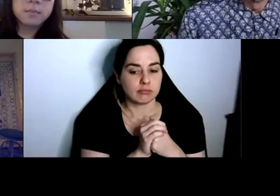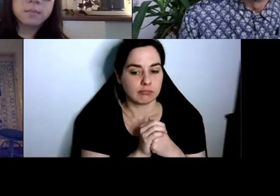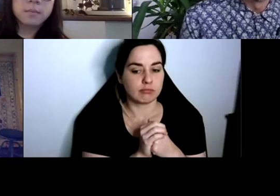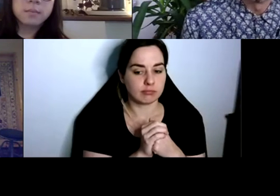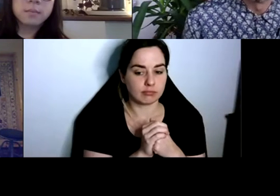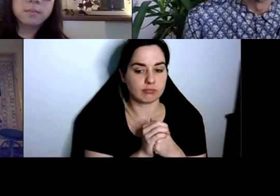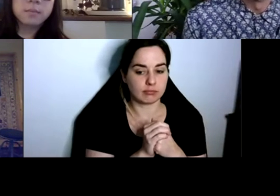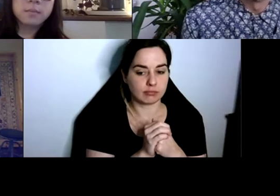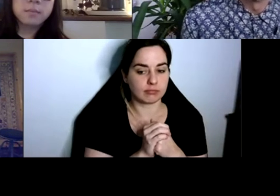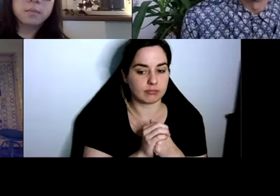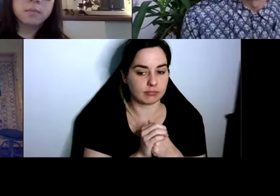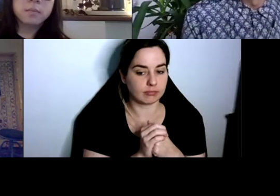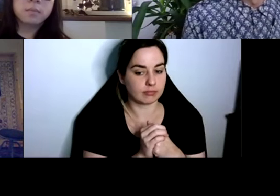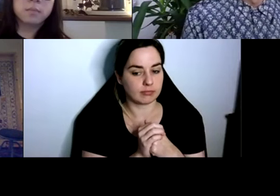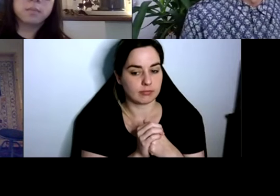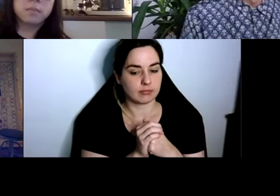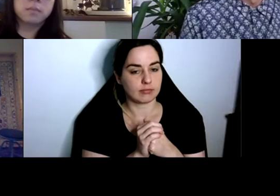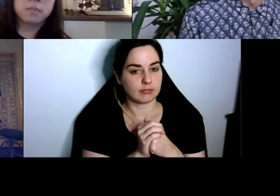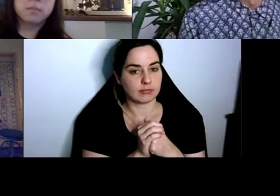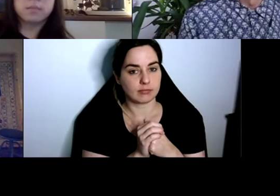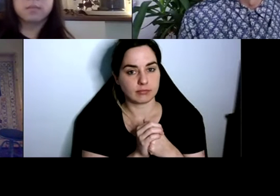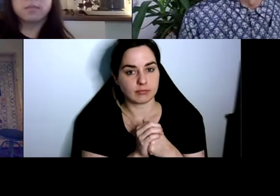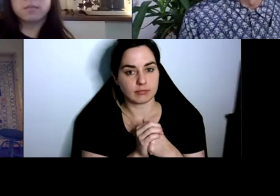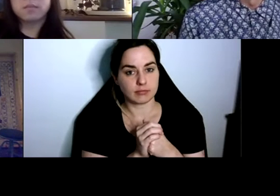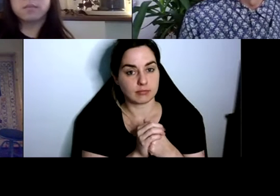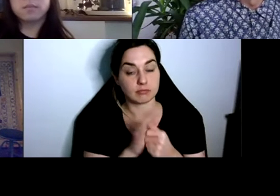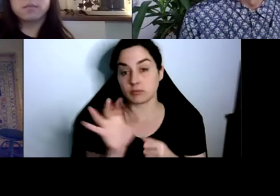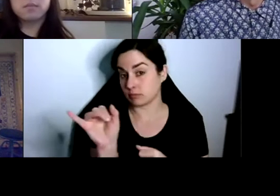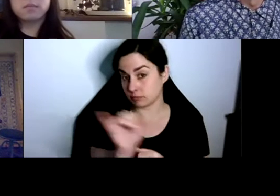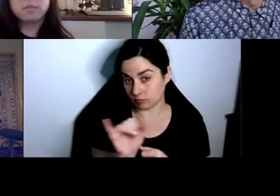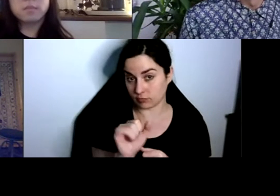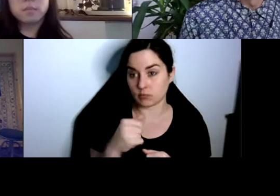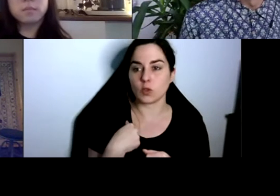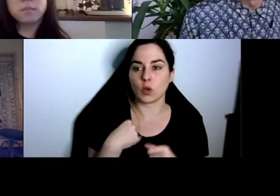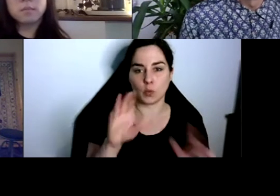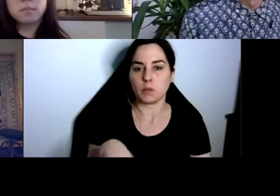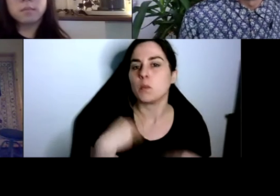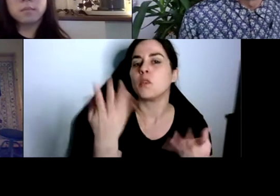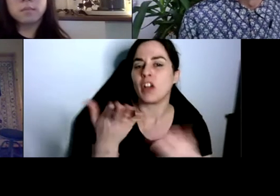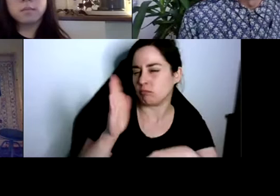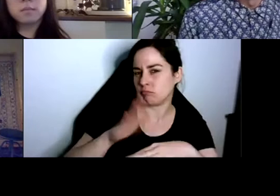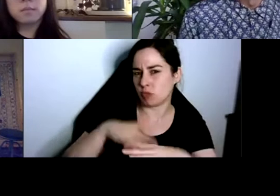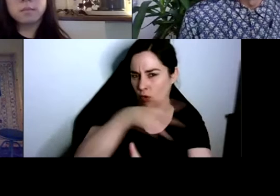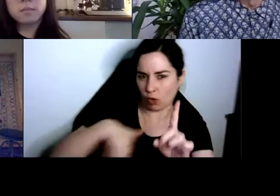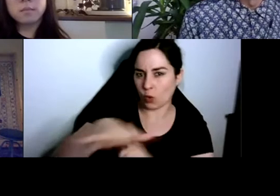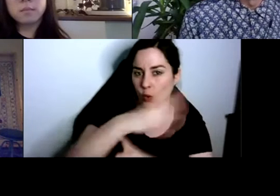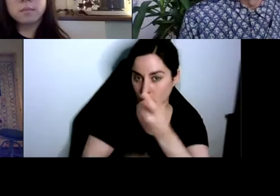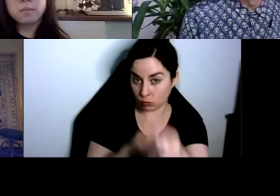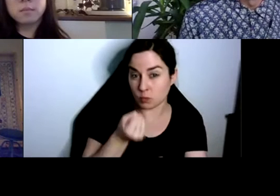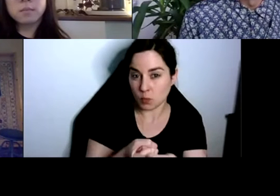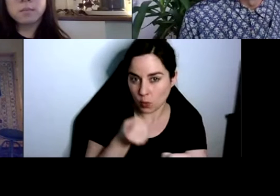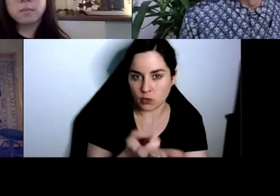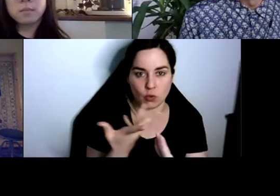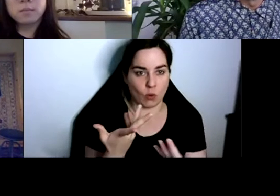As well as providing like on-site support and sort of just like making sure